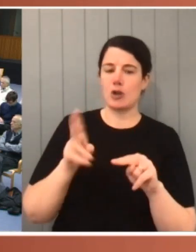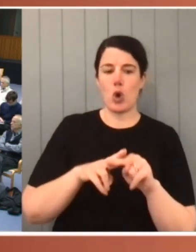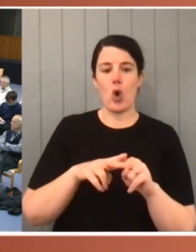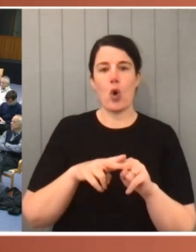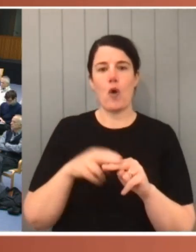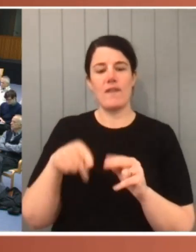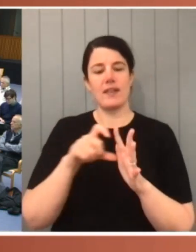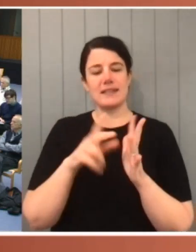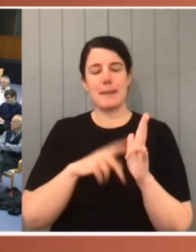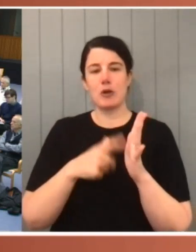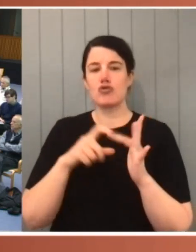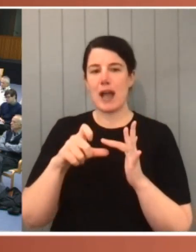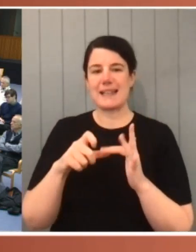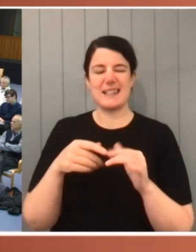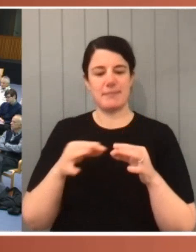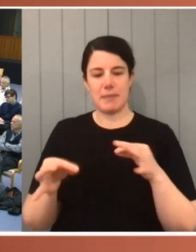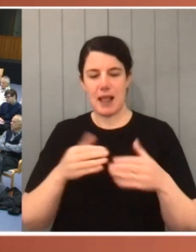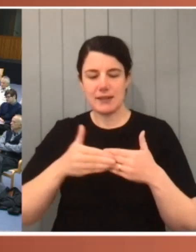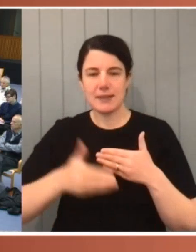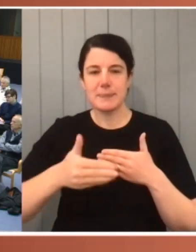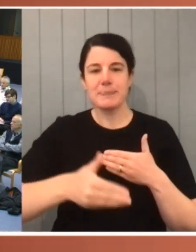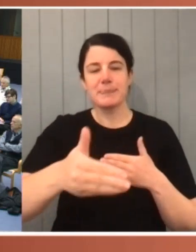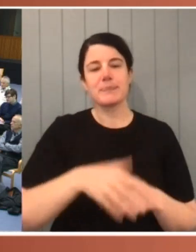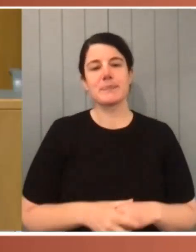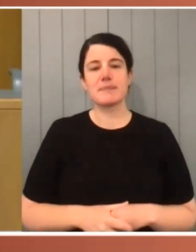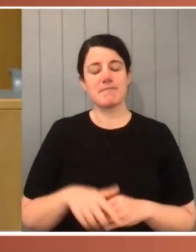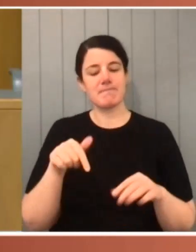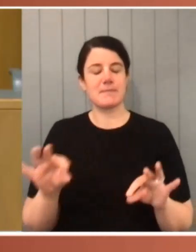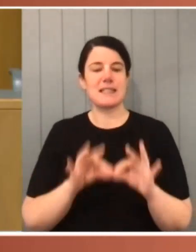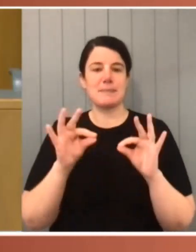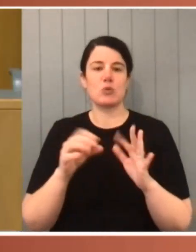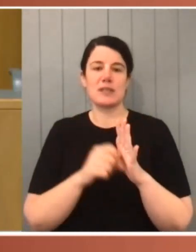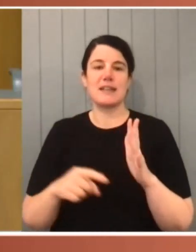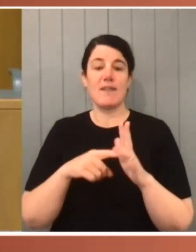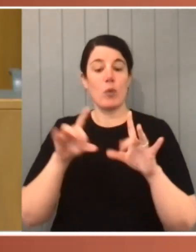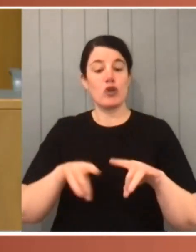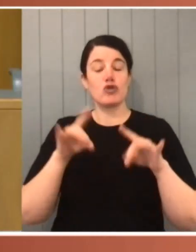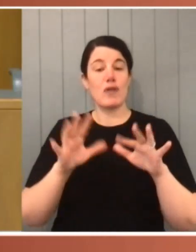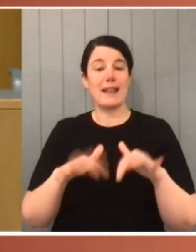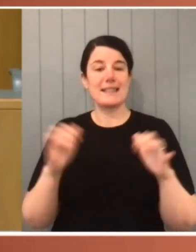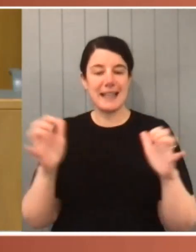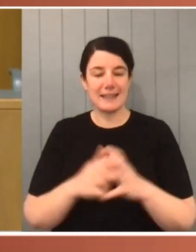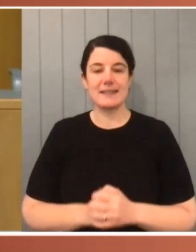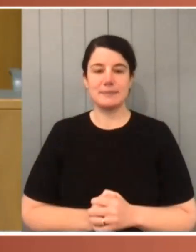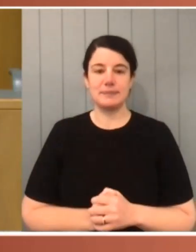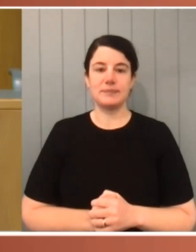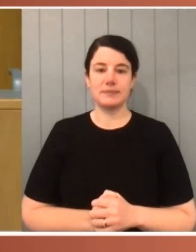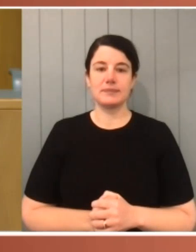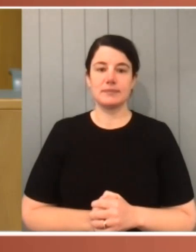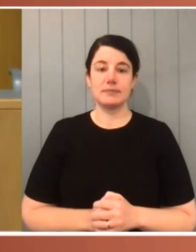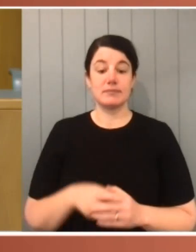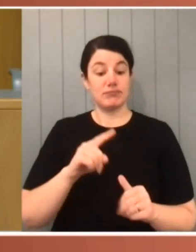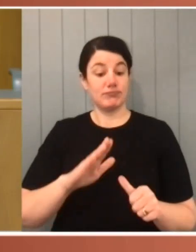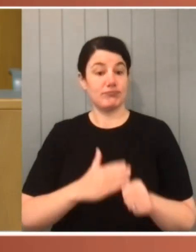architecture. The anniversary has special significance for the Australian Senate. The bill containing the amendments originated in the Senate as a